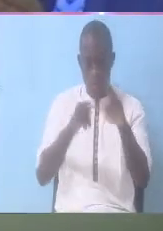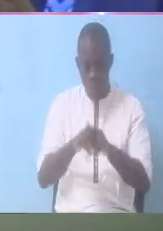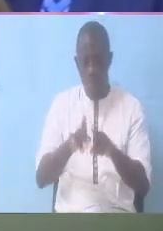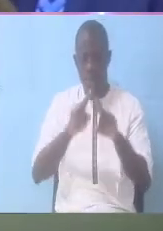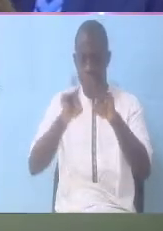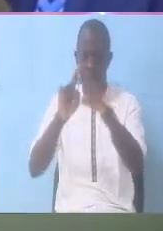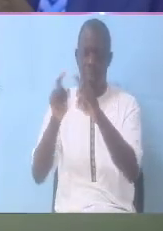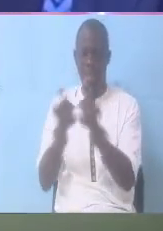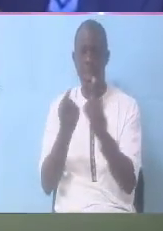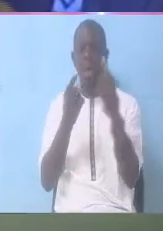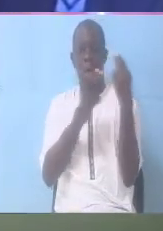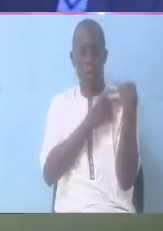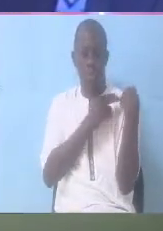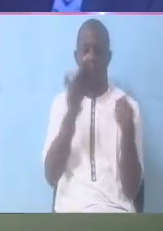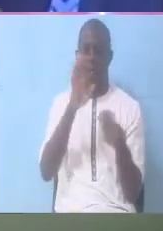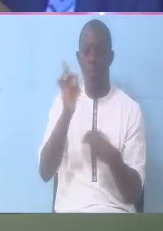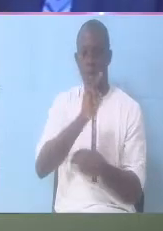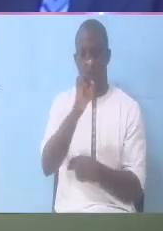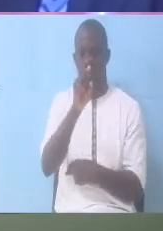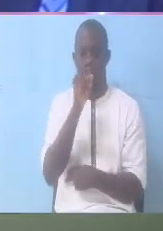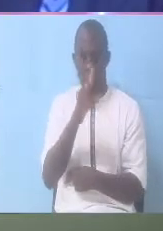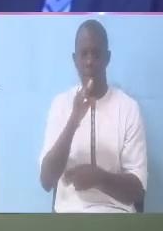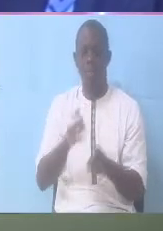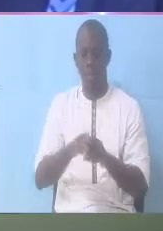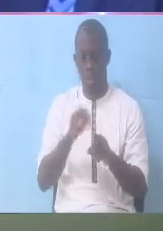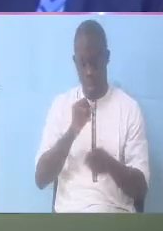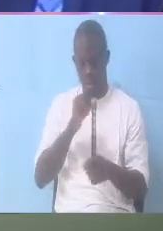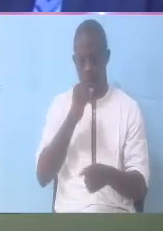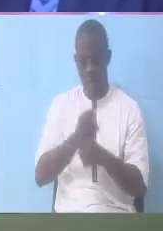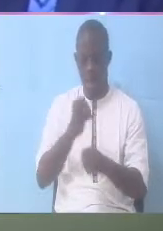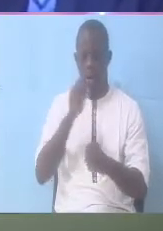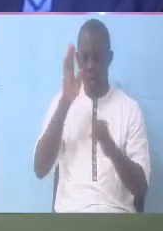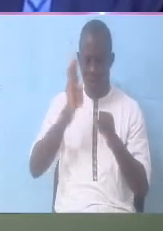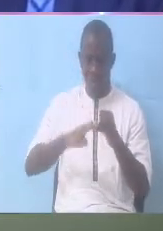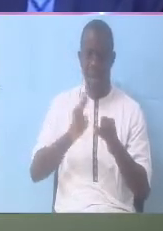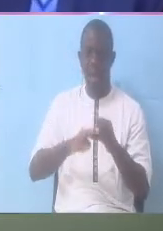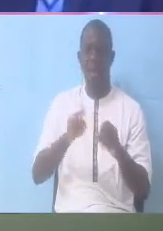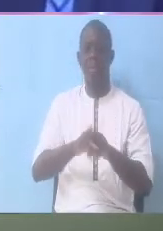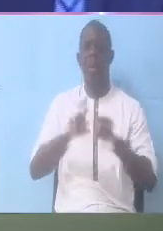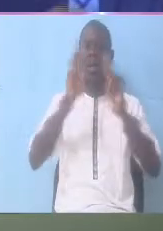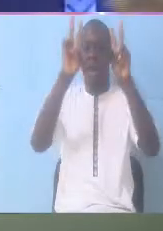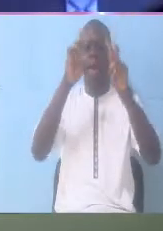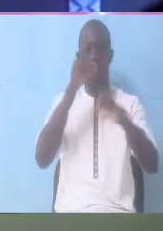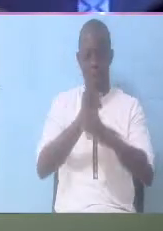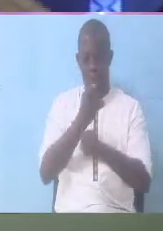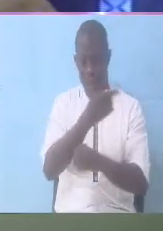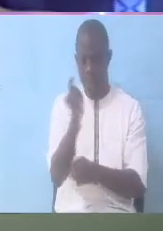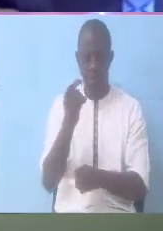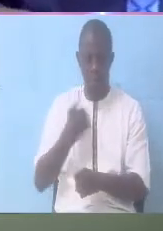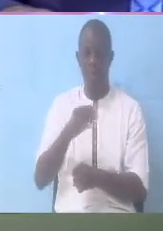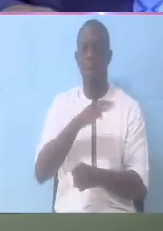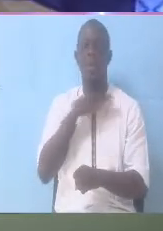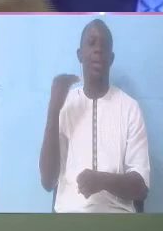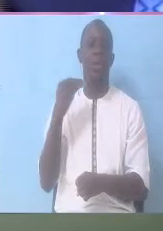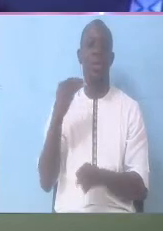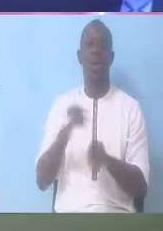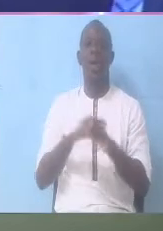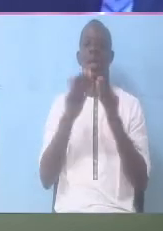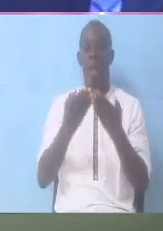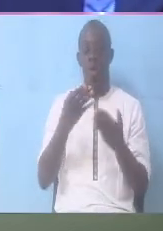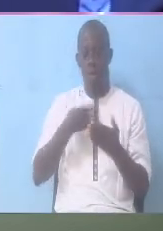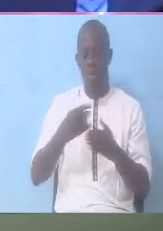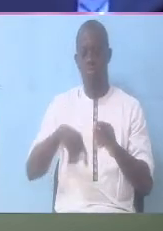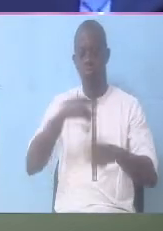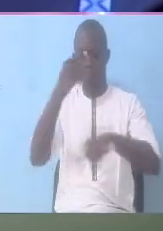responsibility. From what you have said, we can draw our conclusions. Yahya Jammeh got them killed. So now let's move on